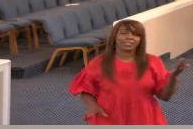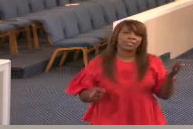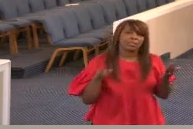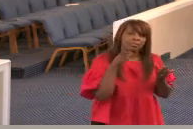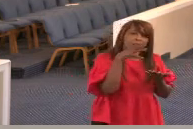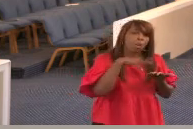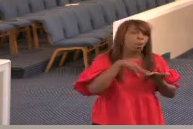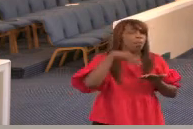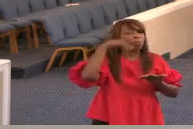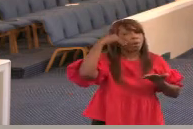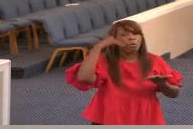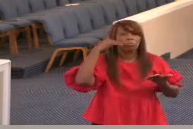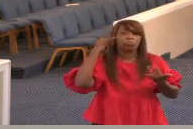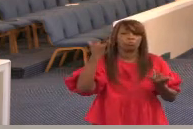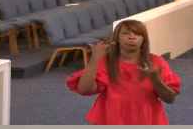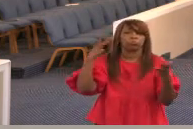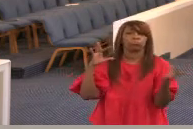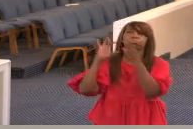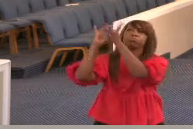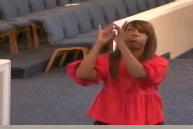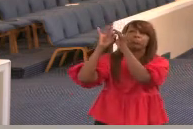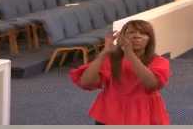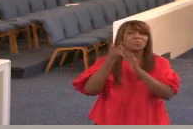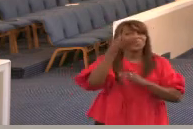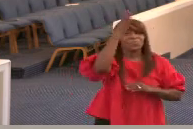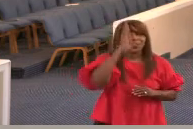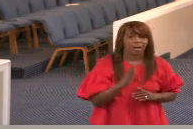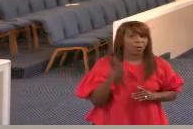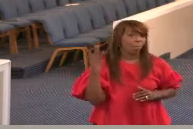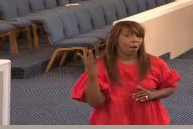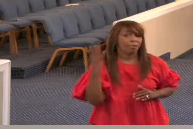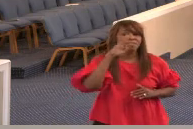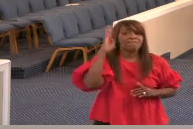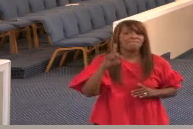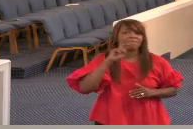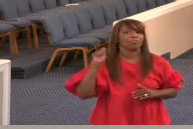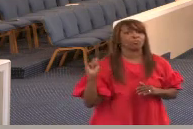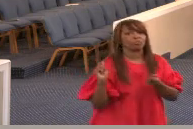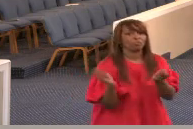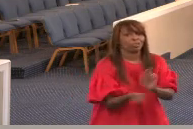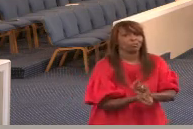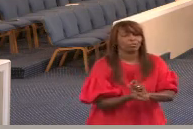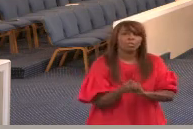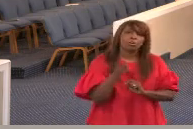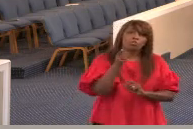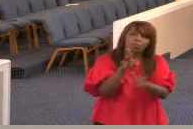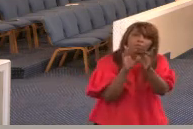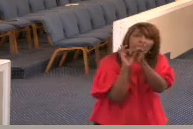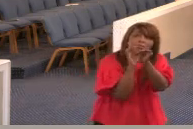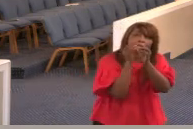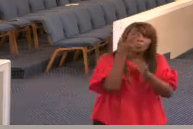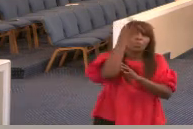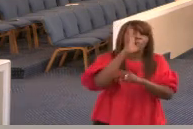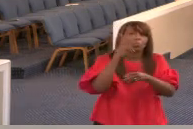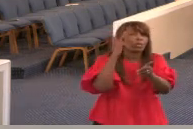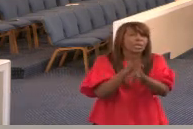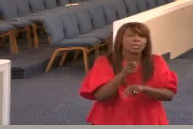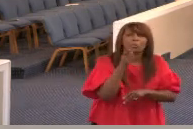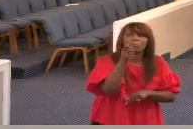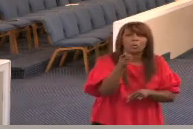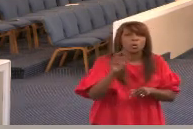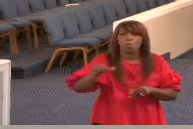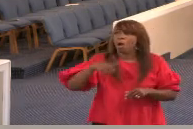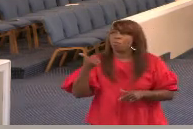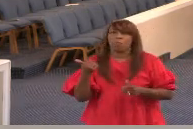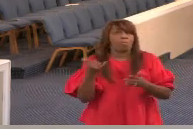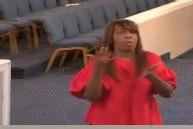Learn to hold to his unchanging hand. Listen, your relationship with God will keep you when nothing else